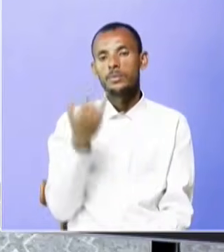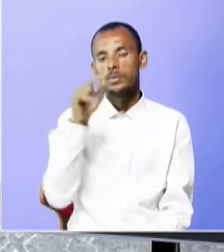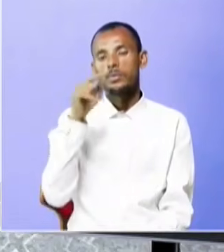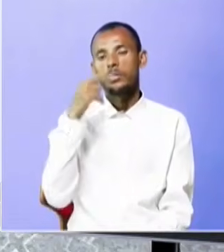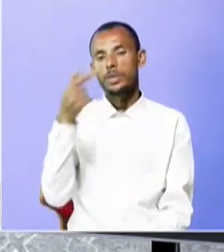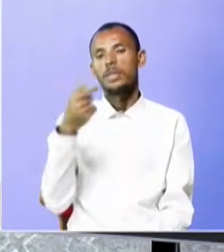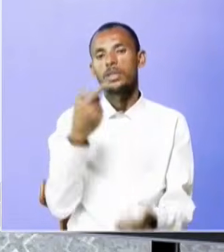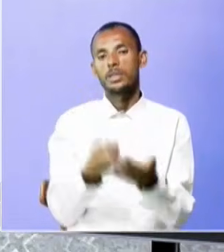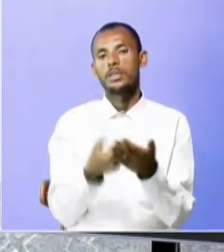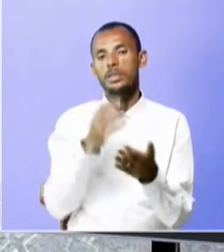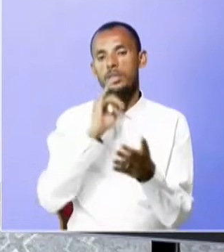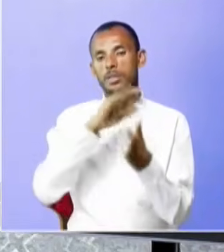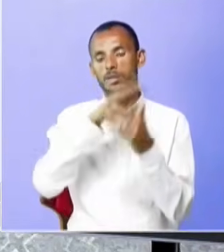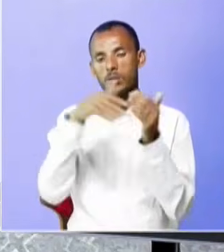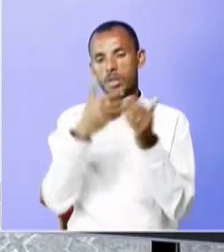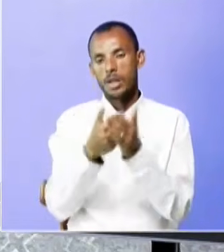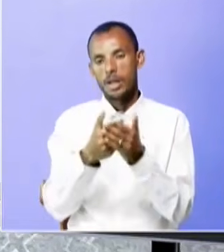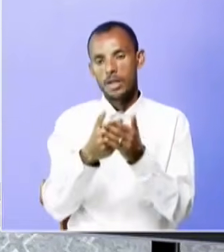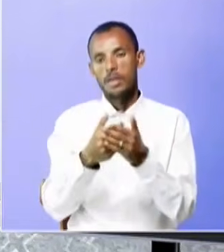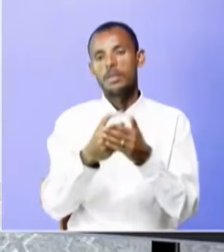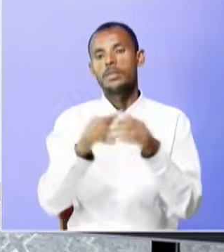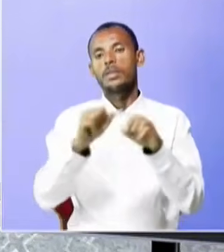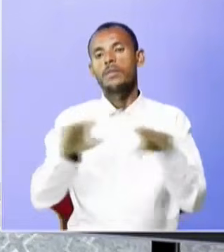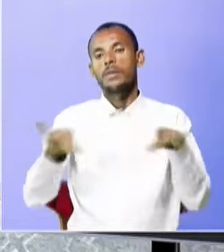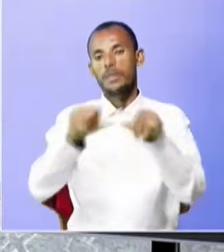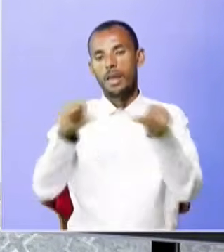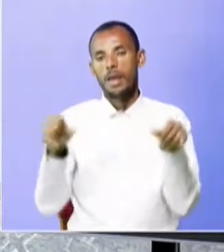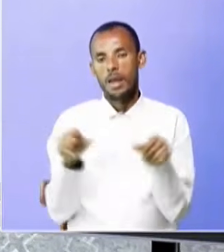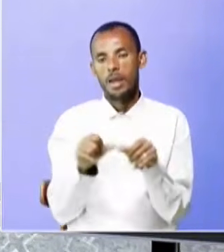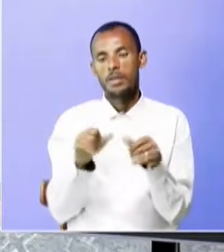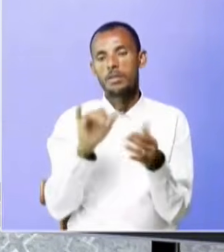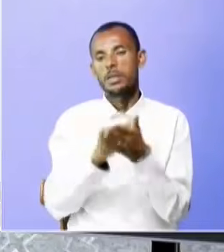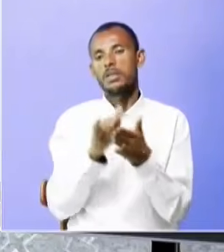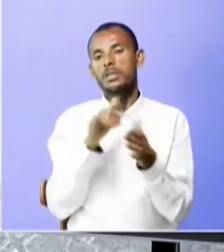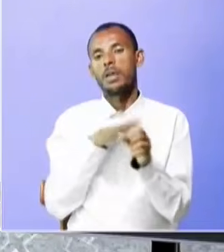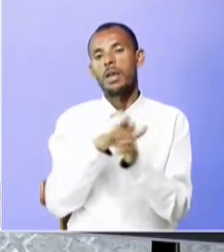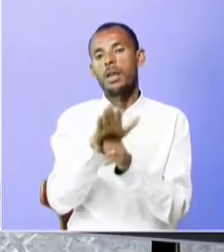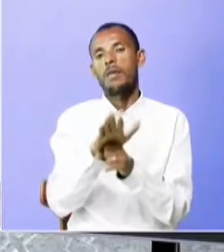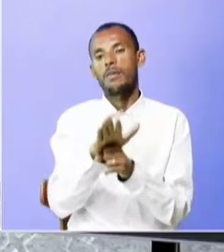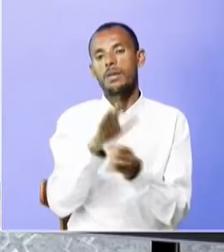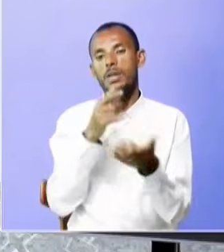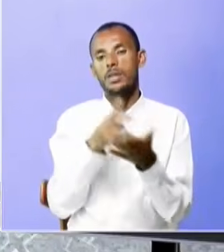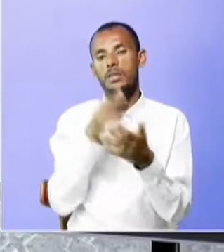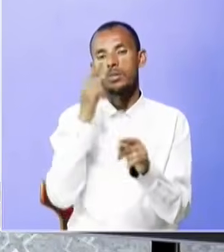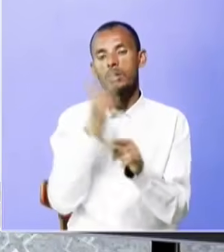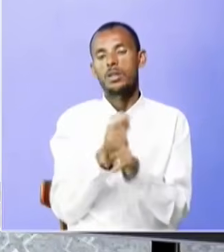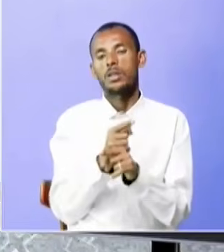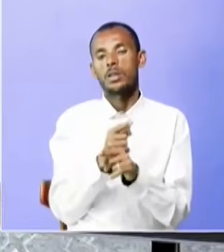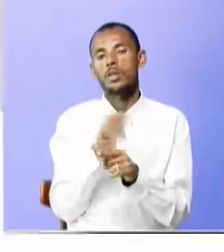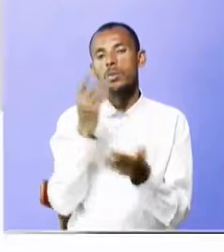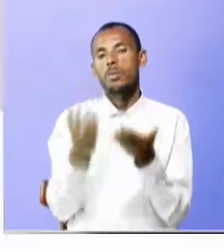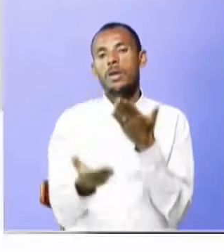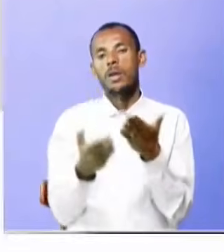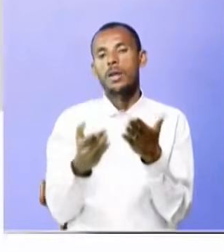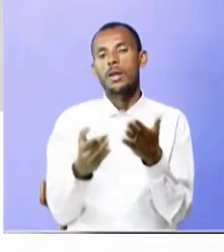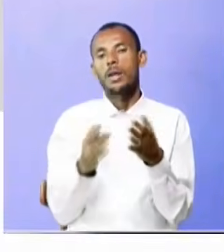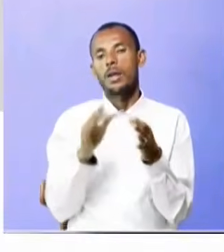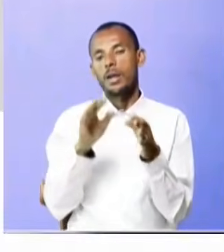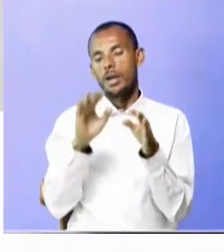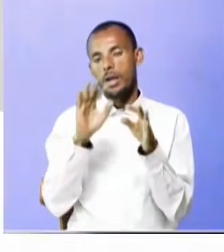this is the total surface area, that's fine and it's correct. You may also write this thing